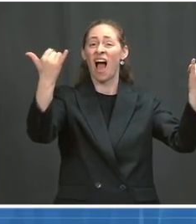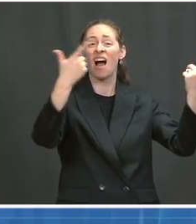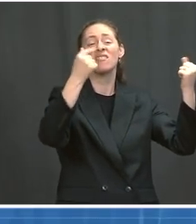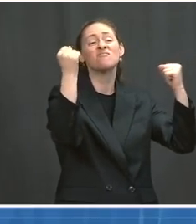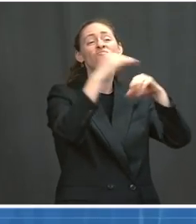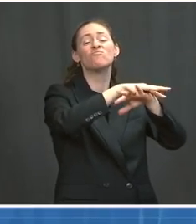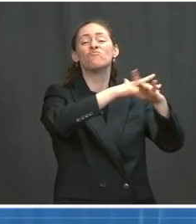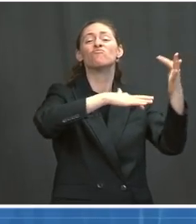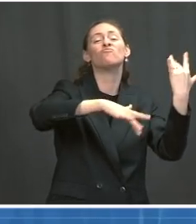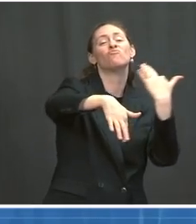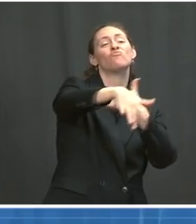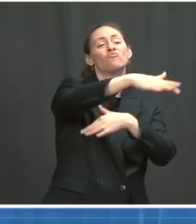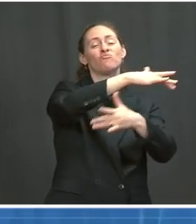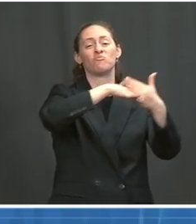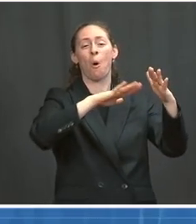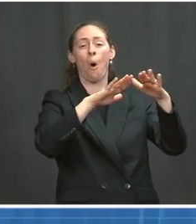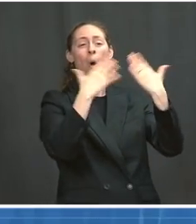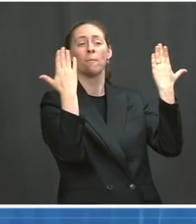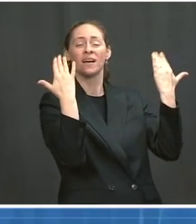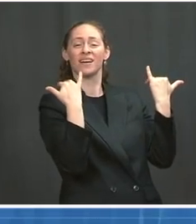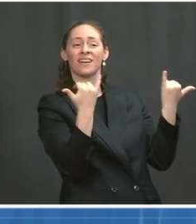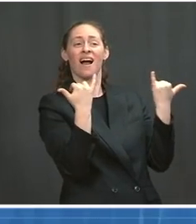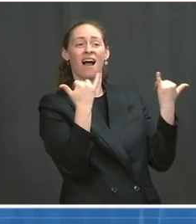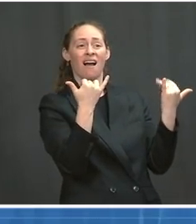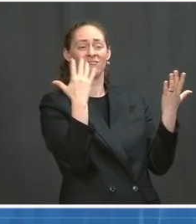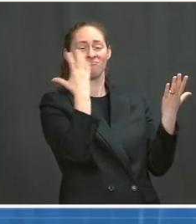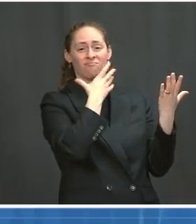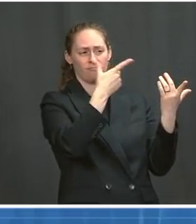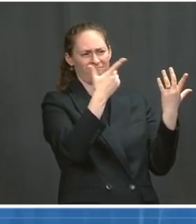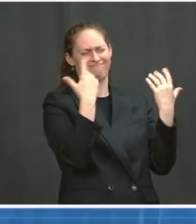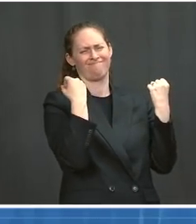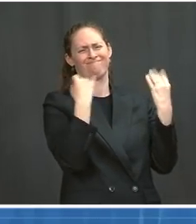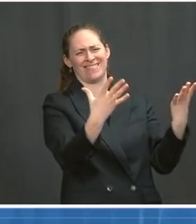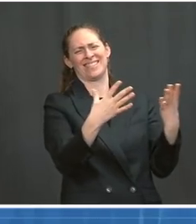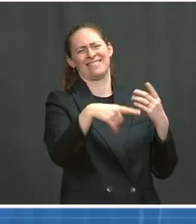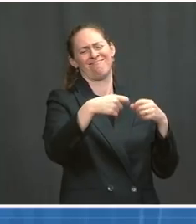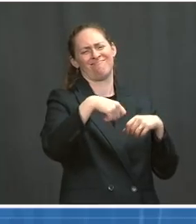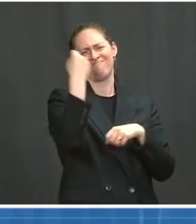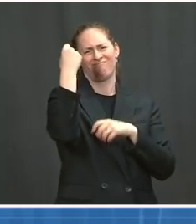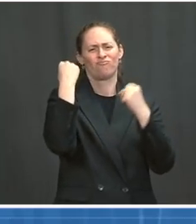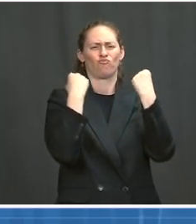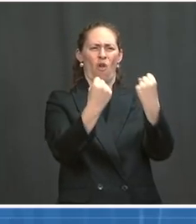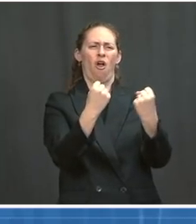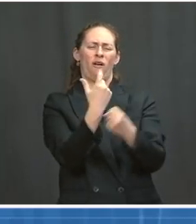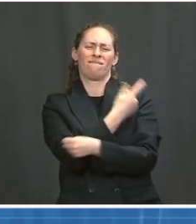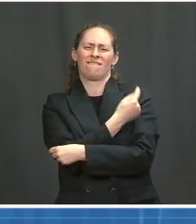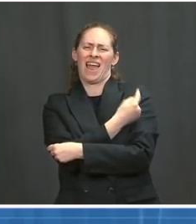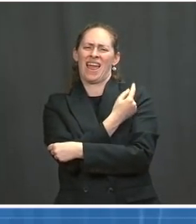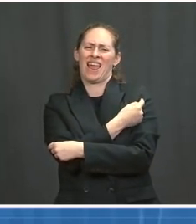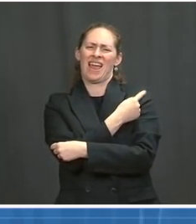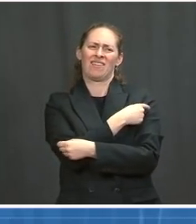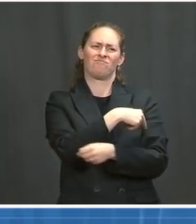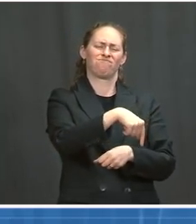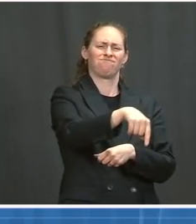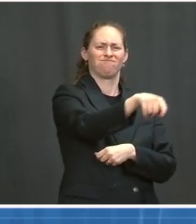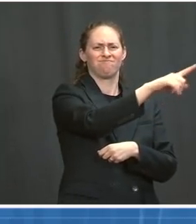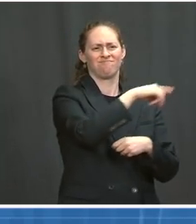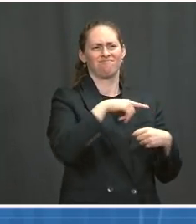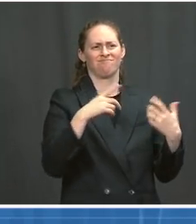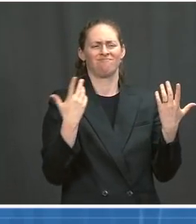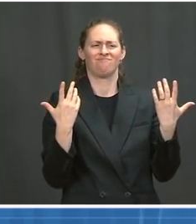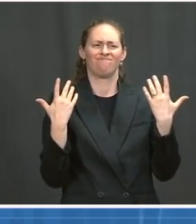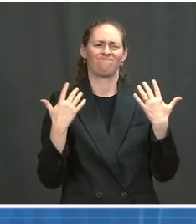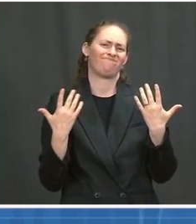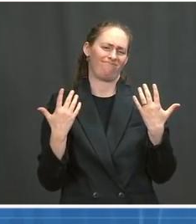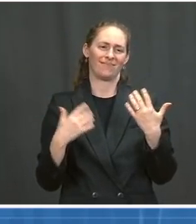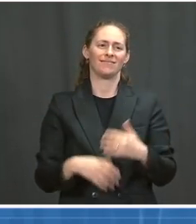of their population vaccinated, the way we want to be, they went down to practically no cases. Next